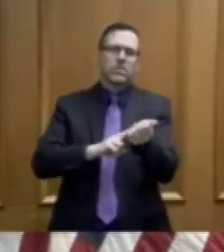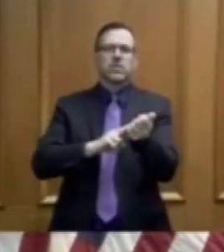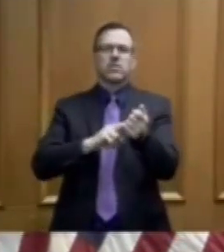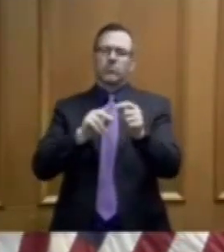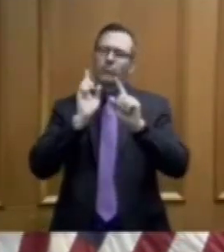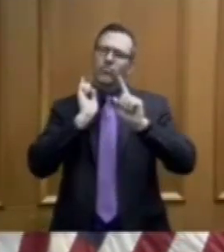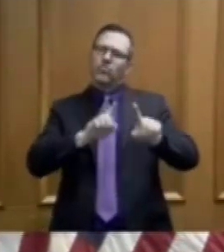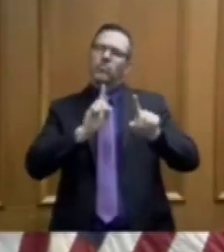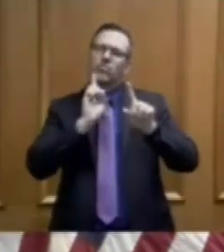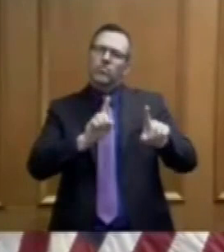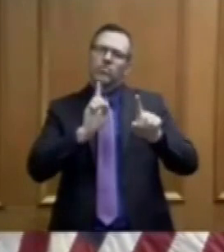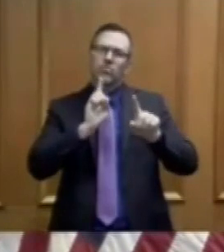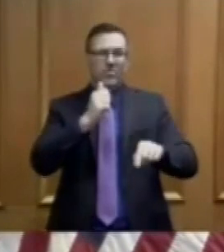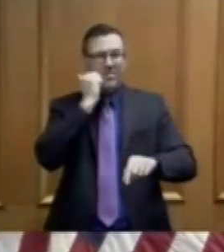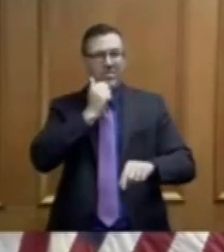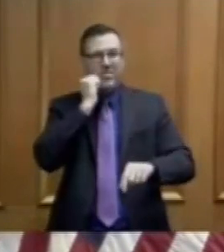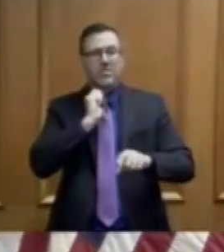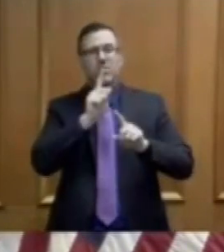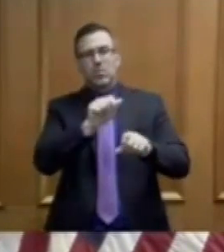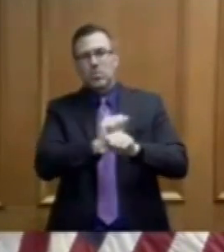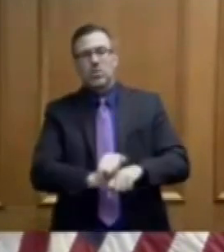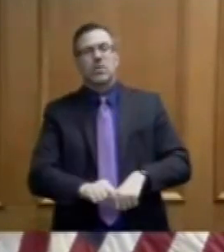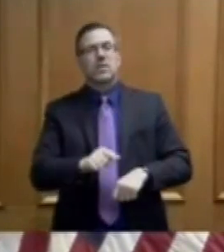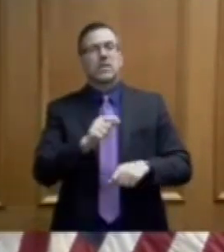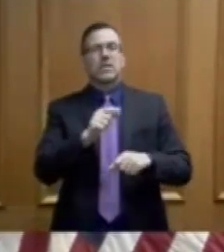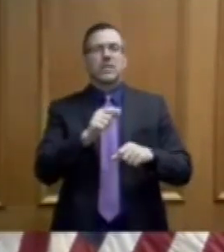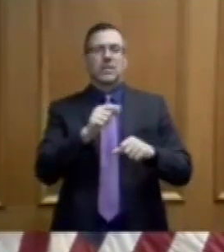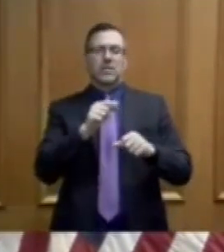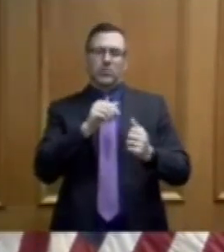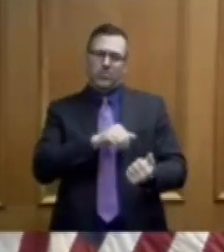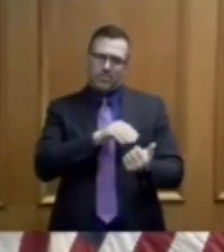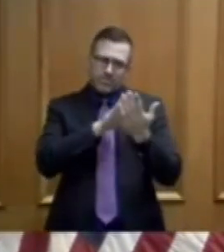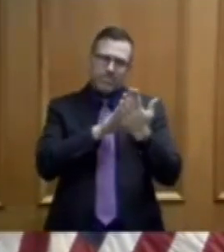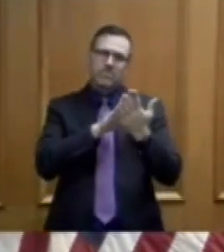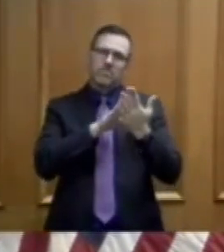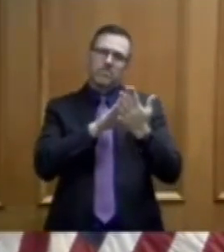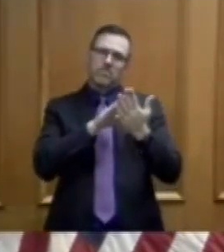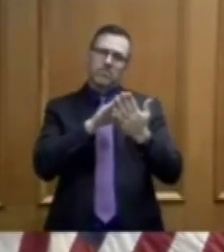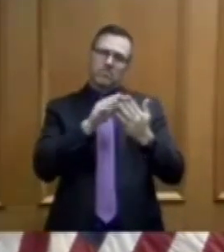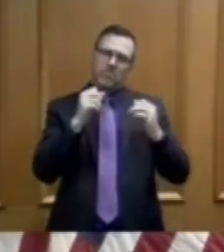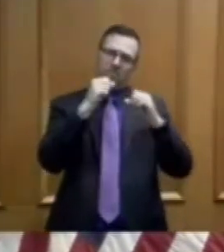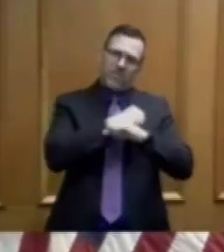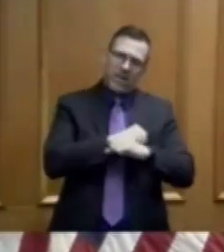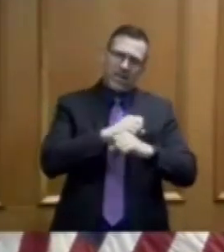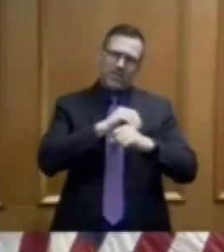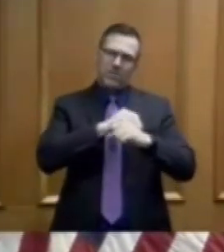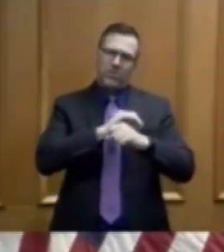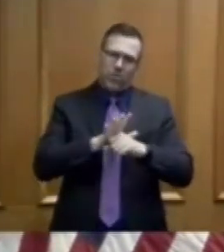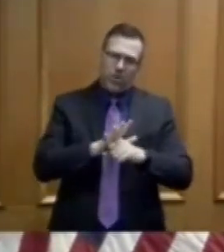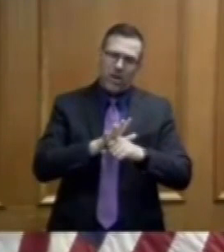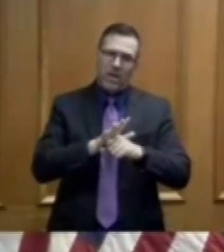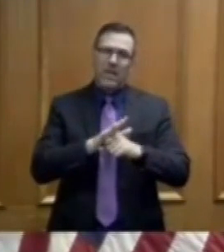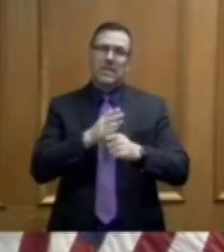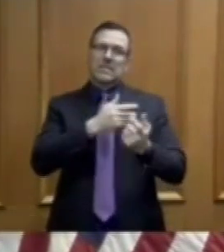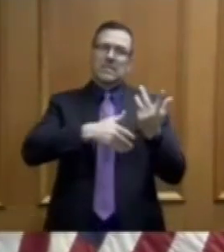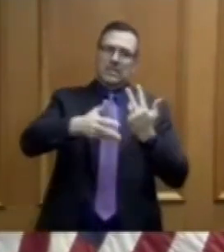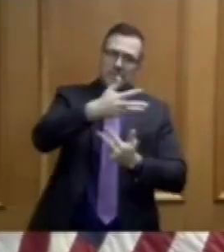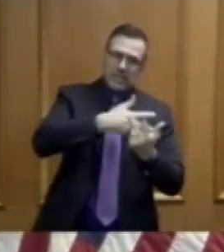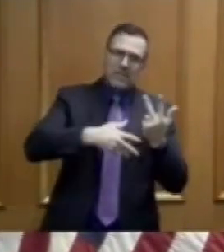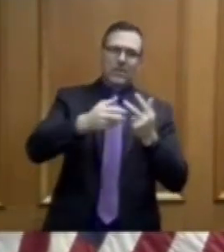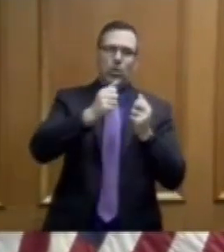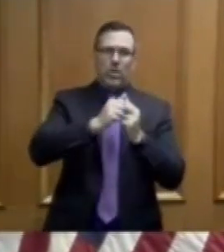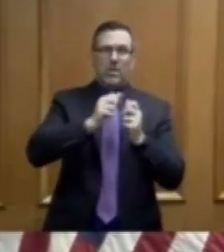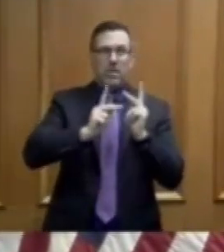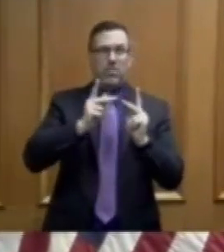into work every day, who continue to fight on the front lines with those who are infected. We are deeply grateful